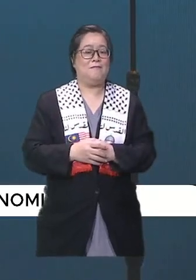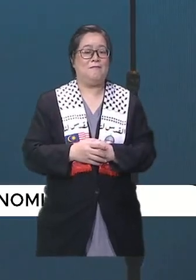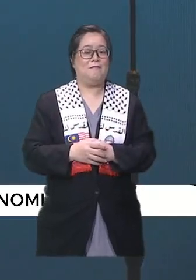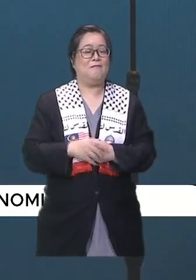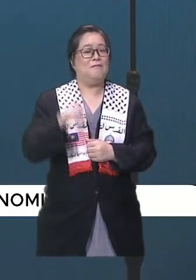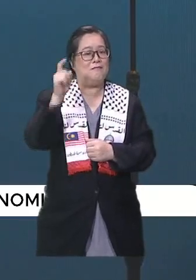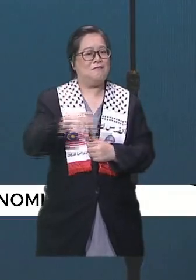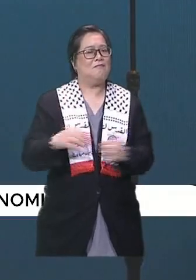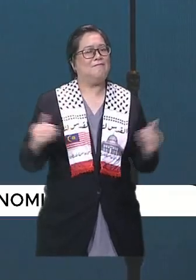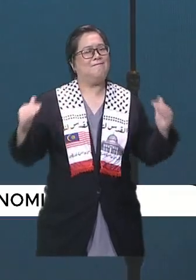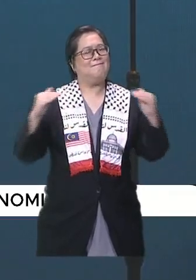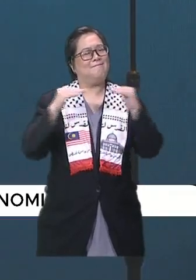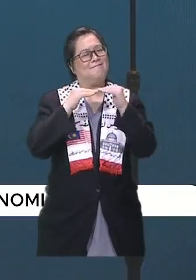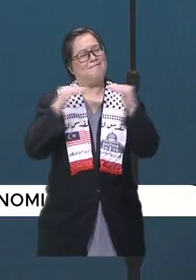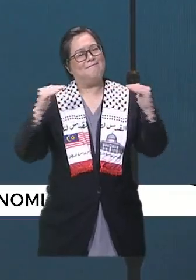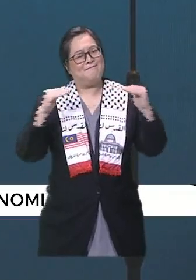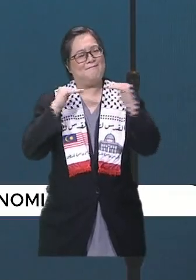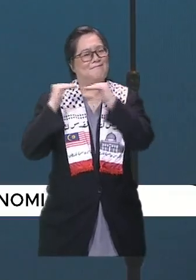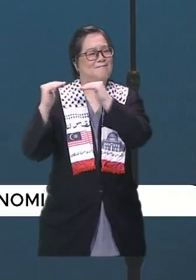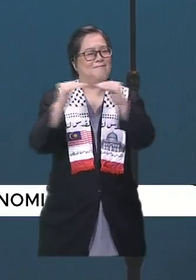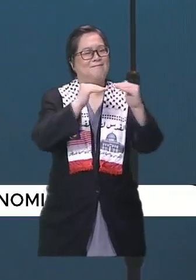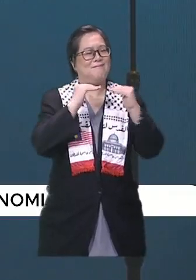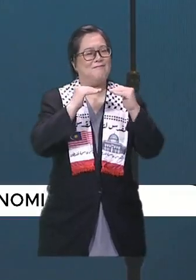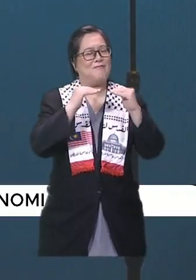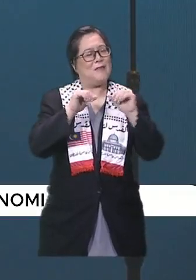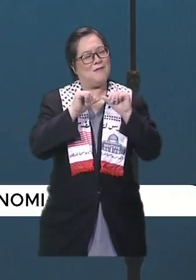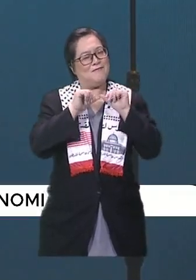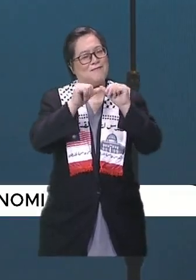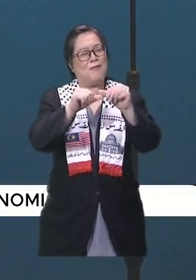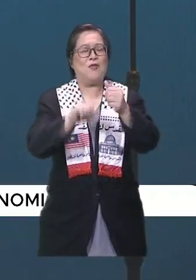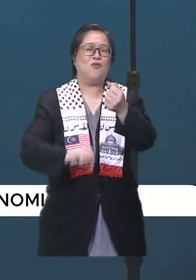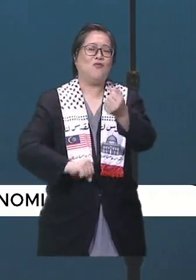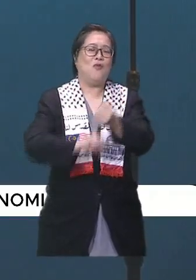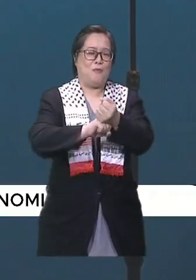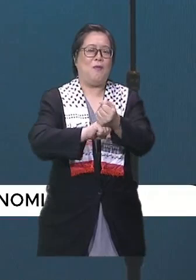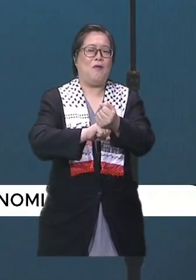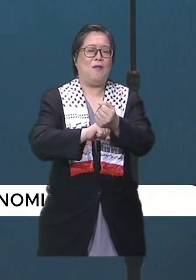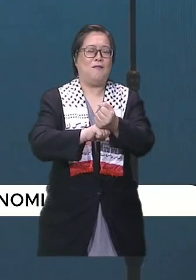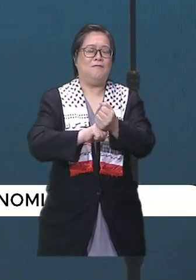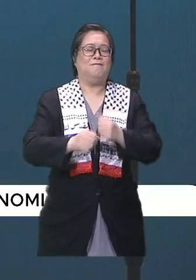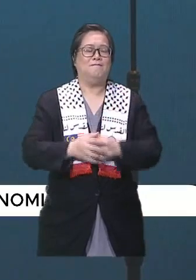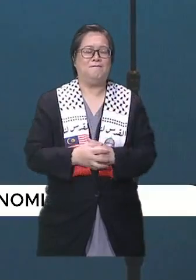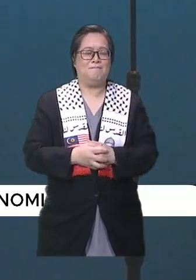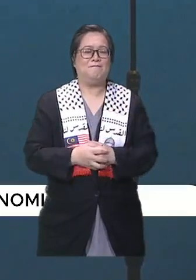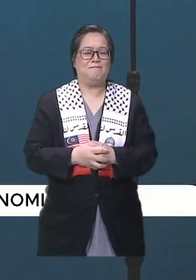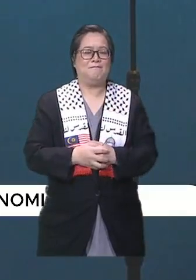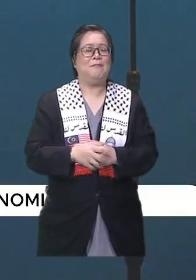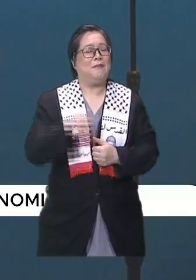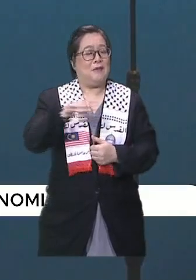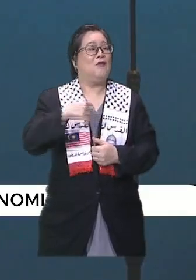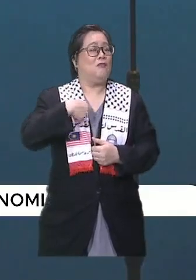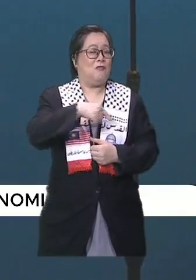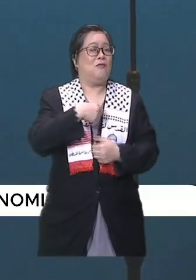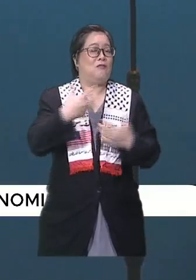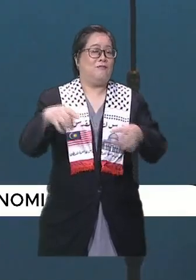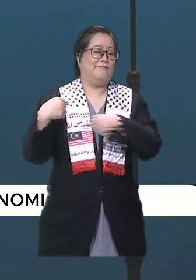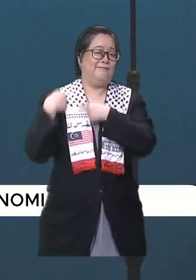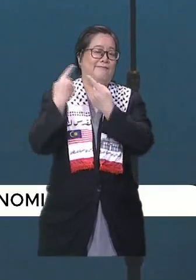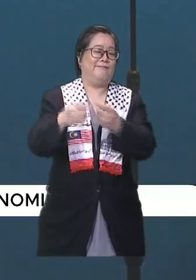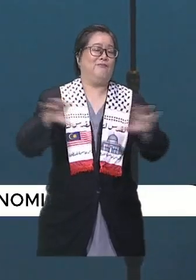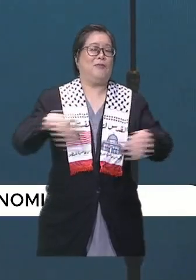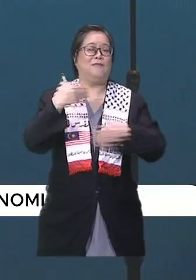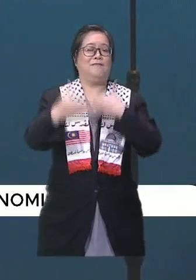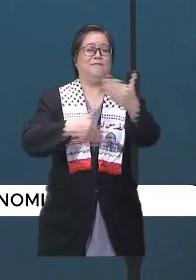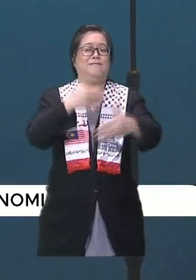fair and just, we will continue to support without fear of favour. And this we have done, and we have